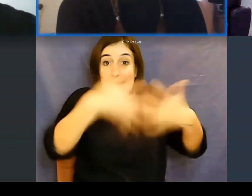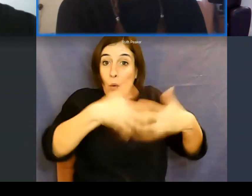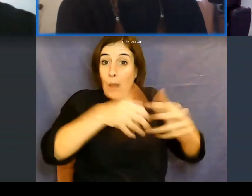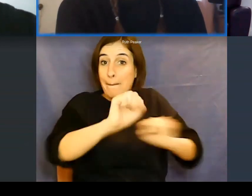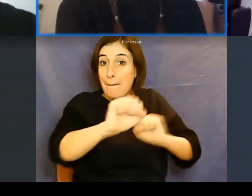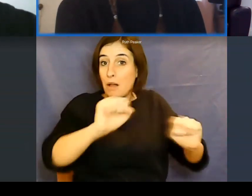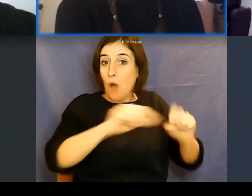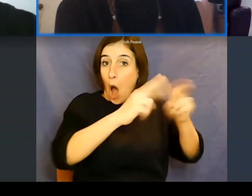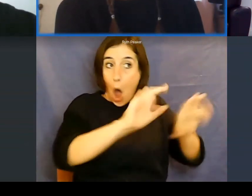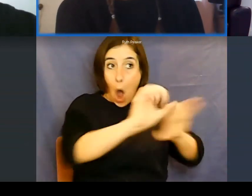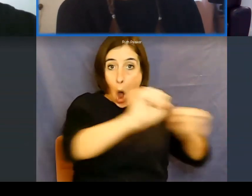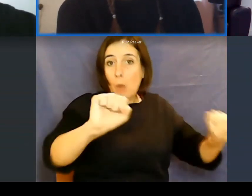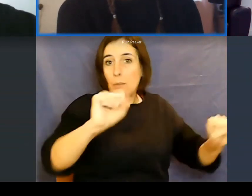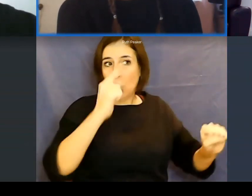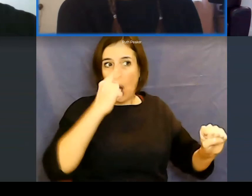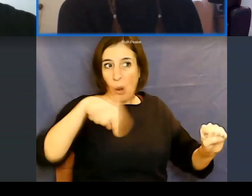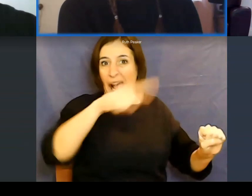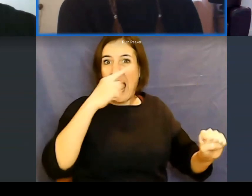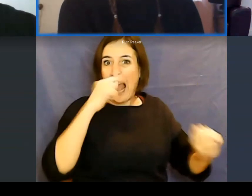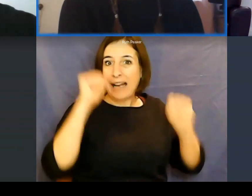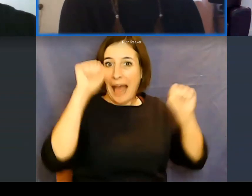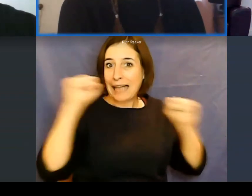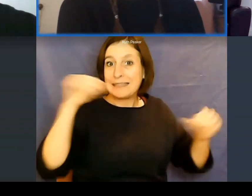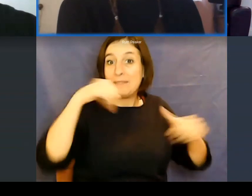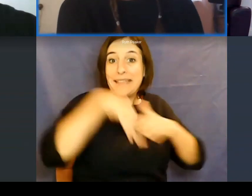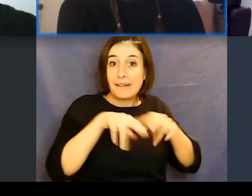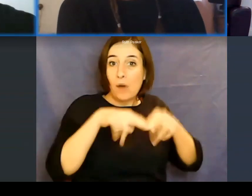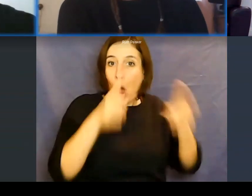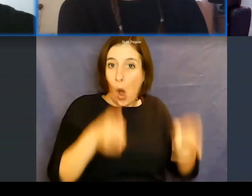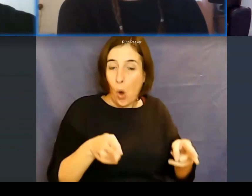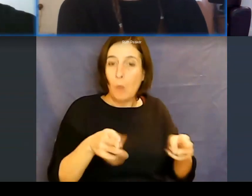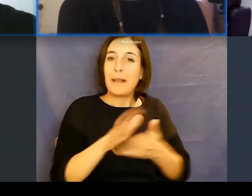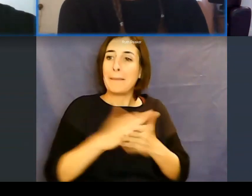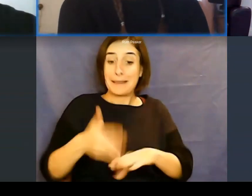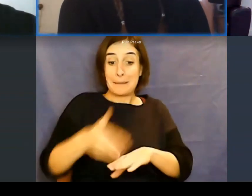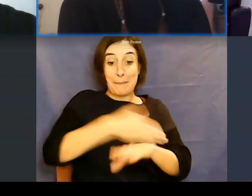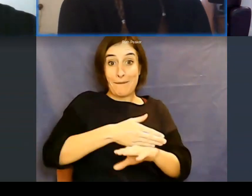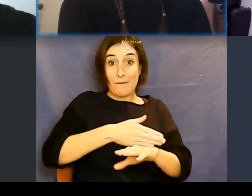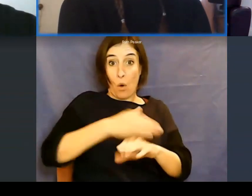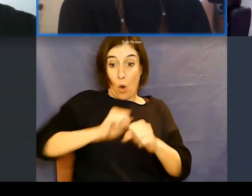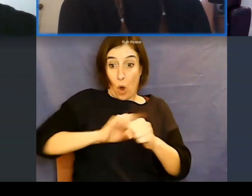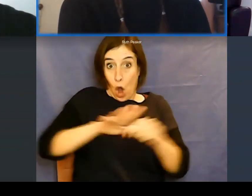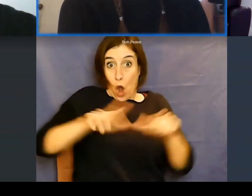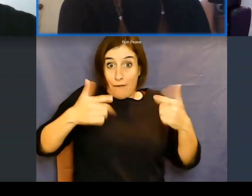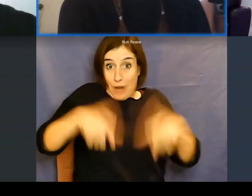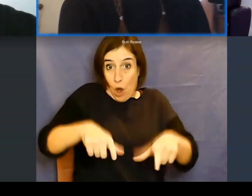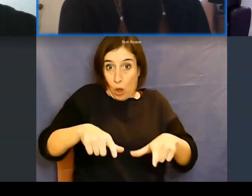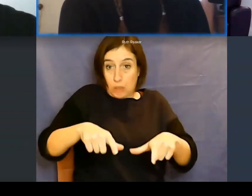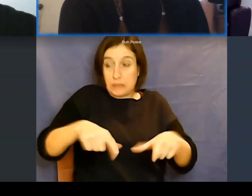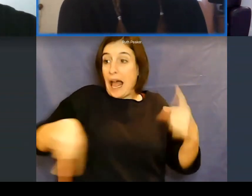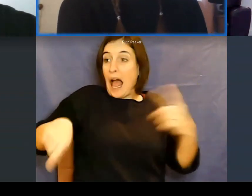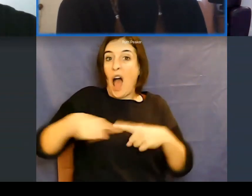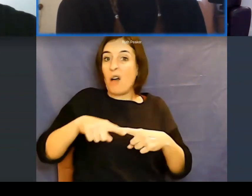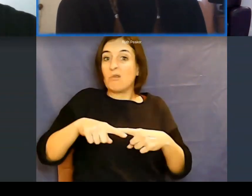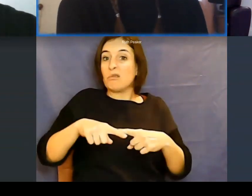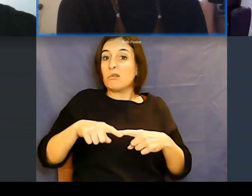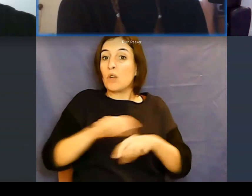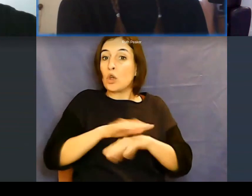doing a lot more things that they wouldn't necessarily have been doing prior to lockdown. But off the back of that,